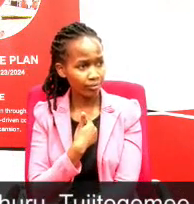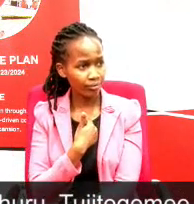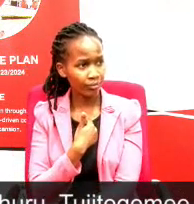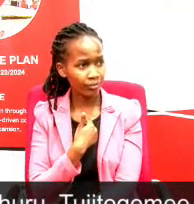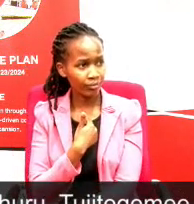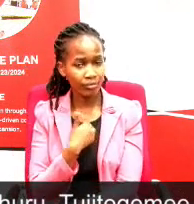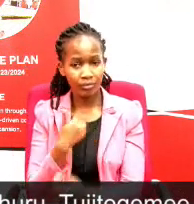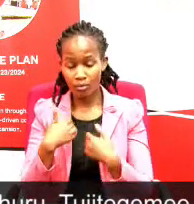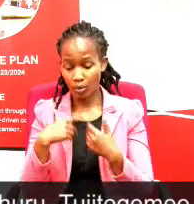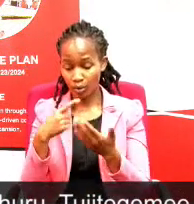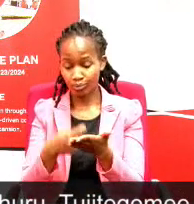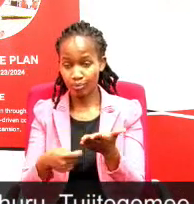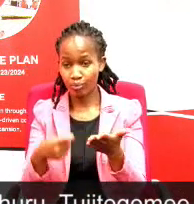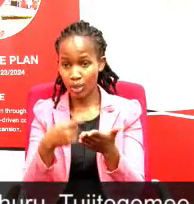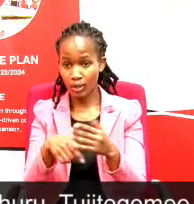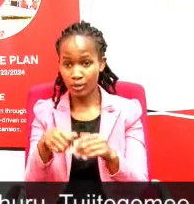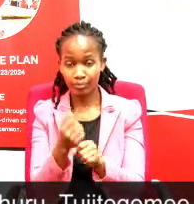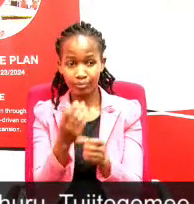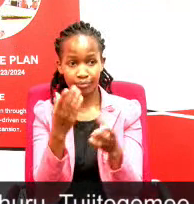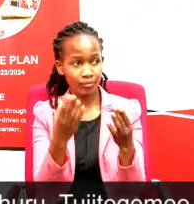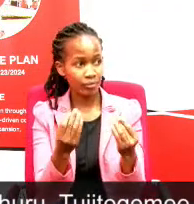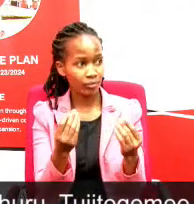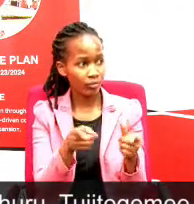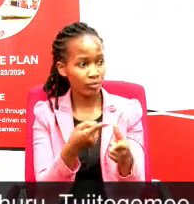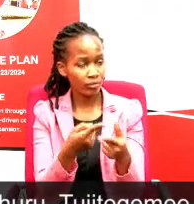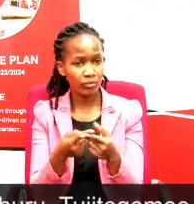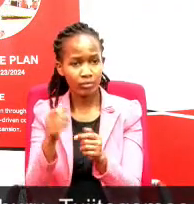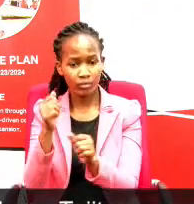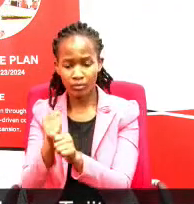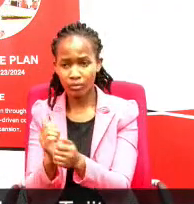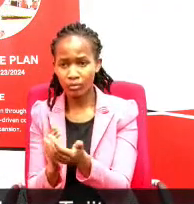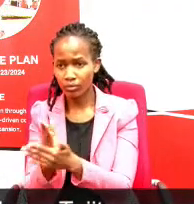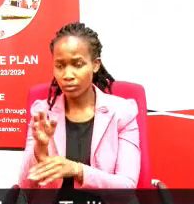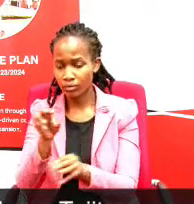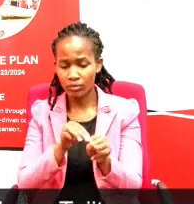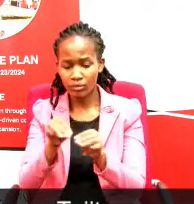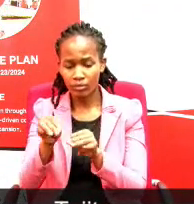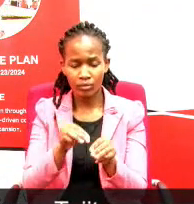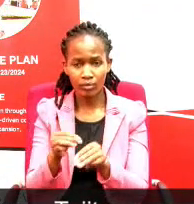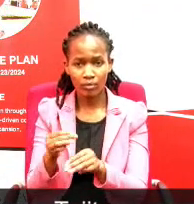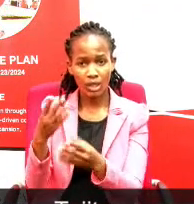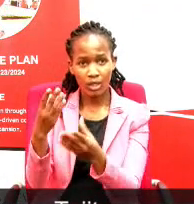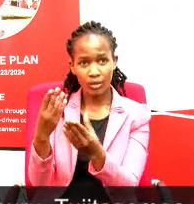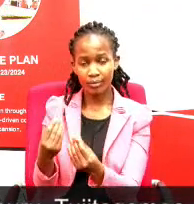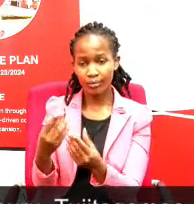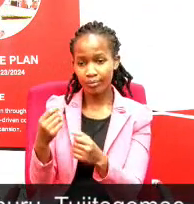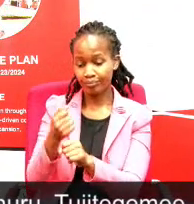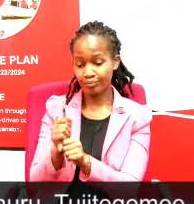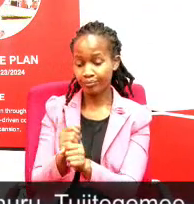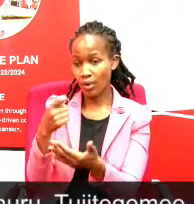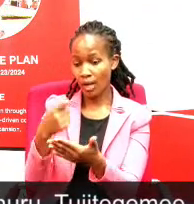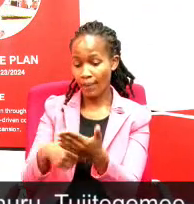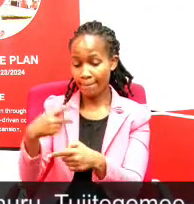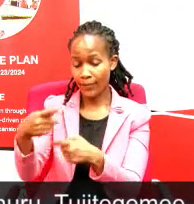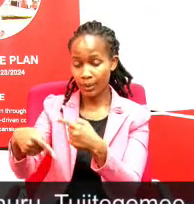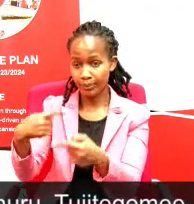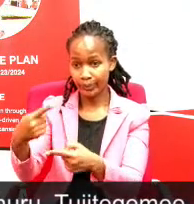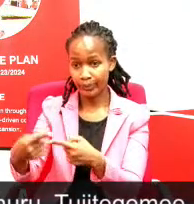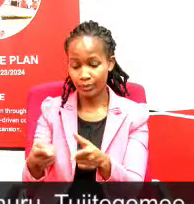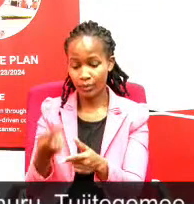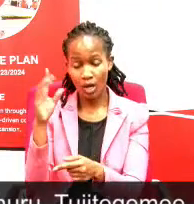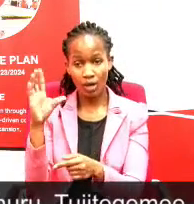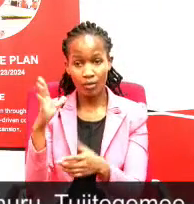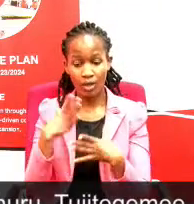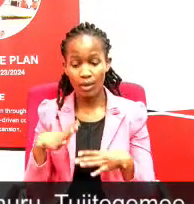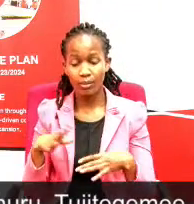espoused tax simplification, has worked through and managed to simplify tax processes for the